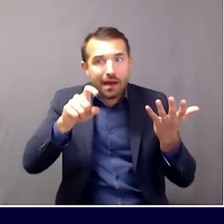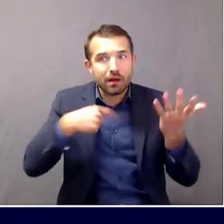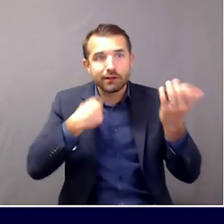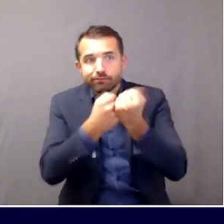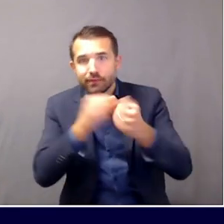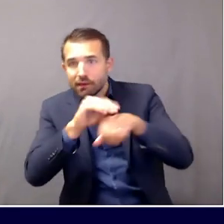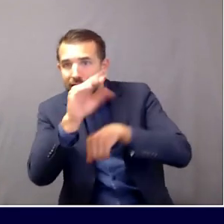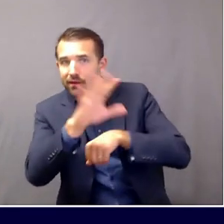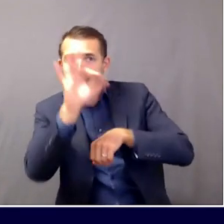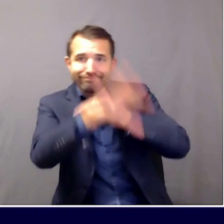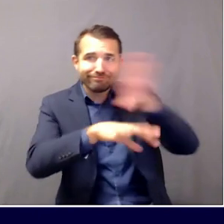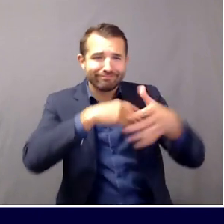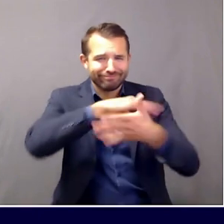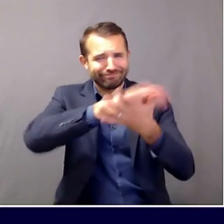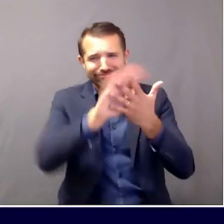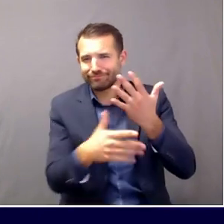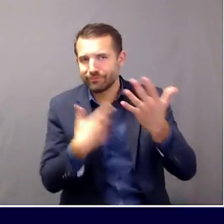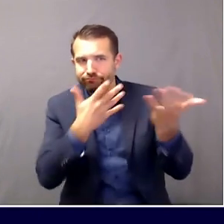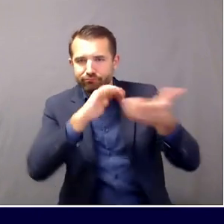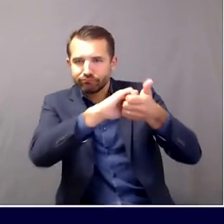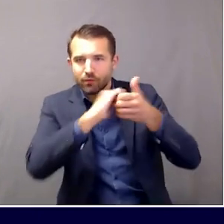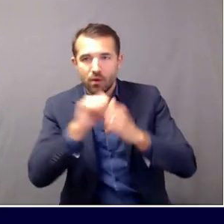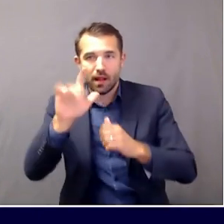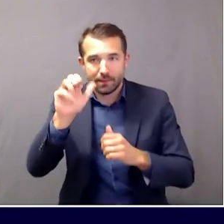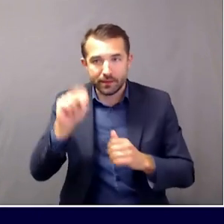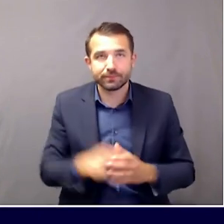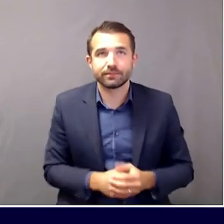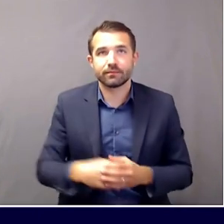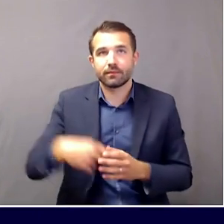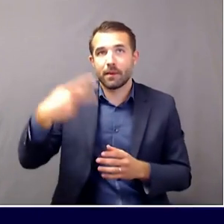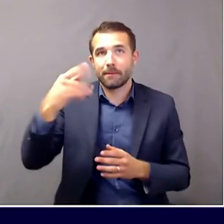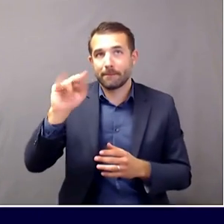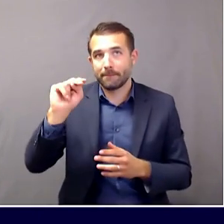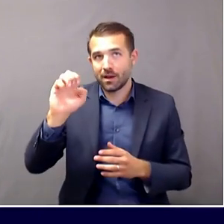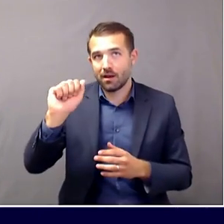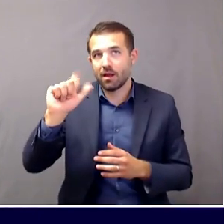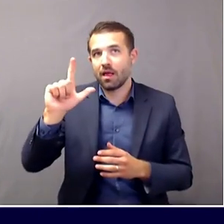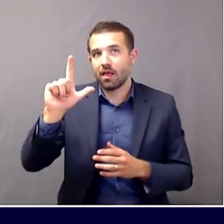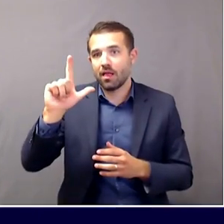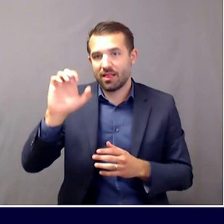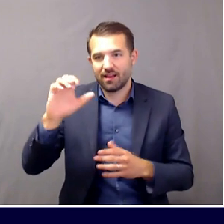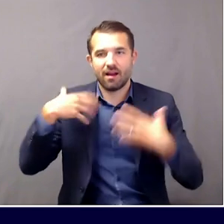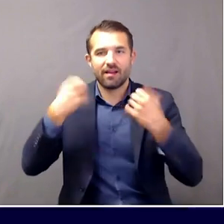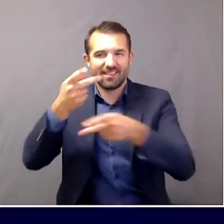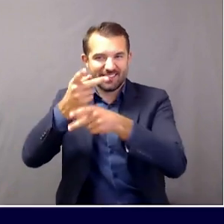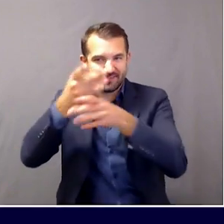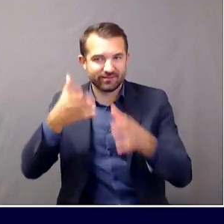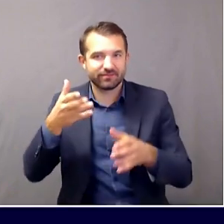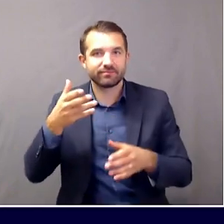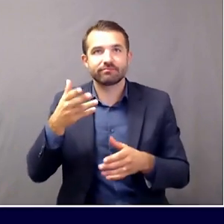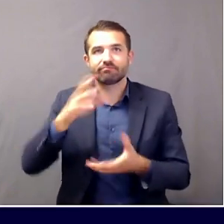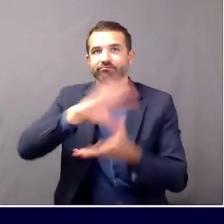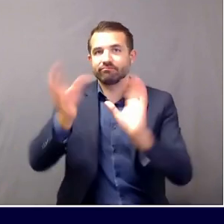fulfilled. At Pinnacle Healthcare, there are now a total of 24 cases, 15 of which are among